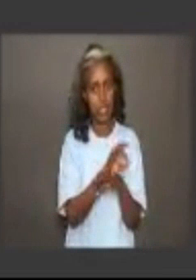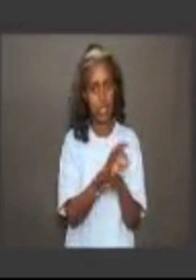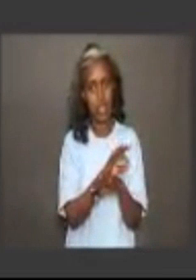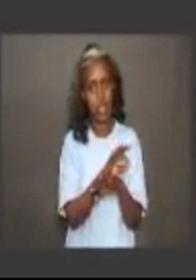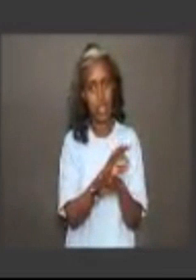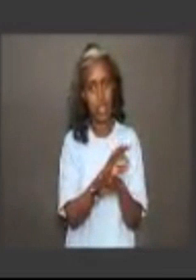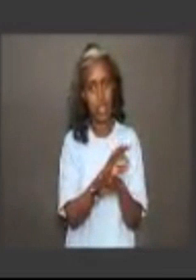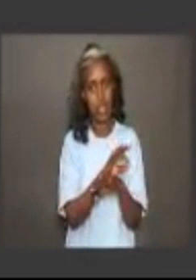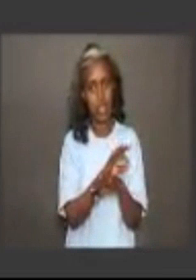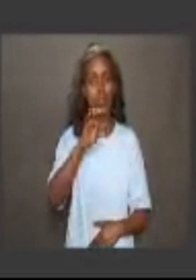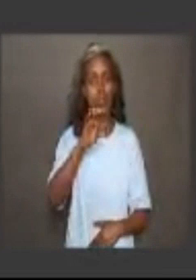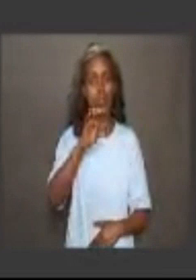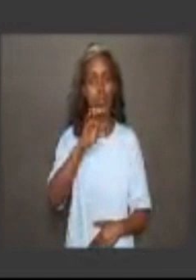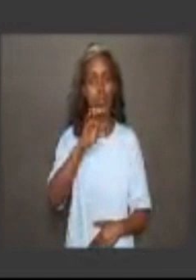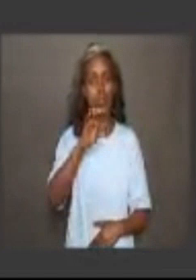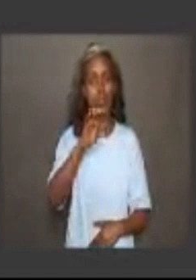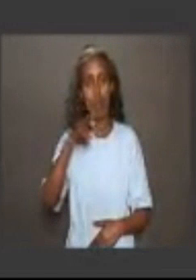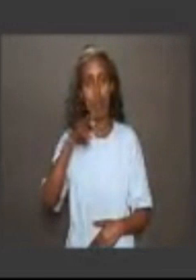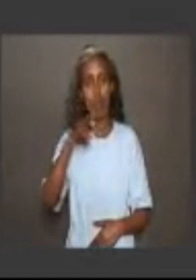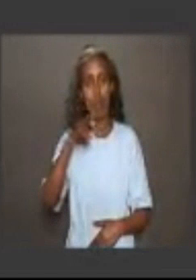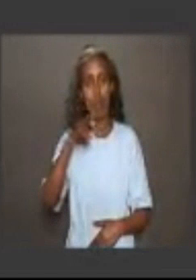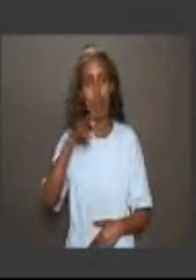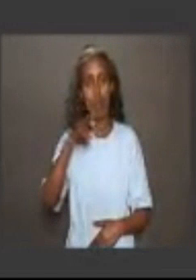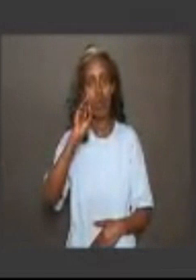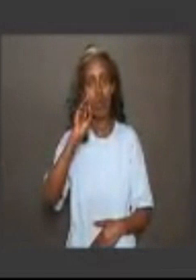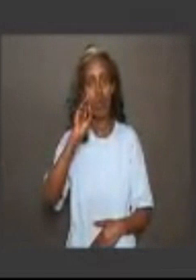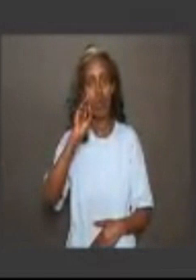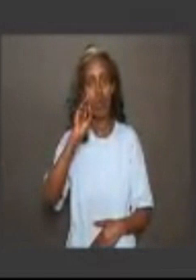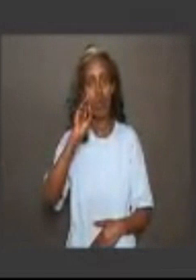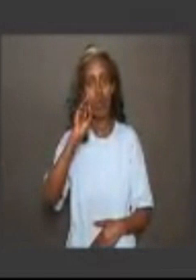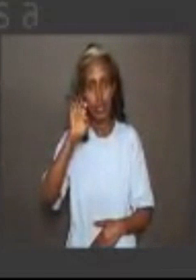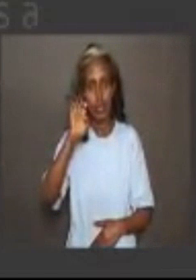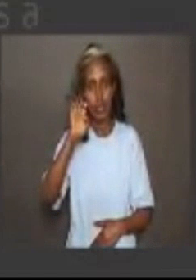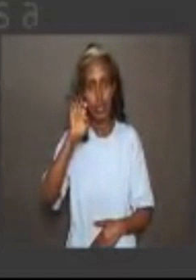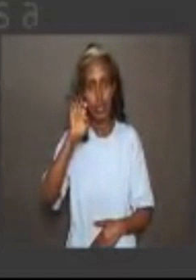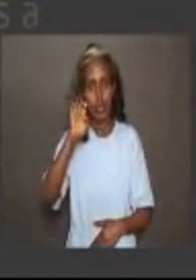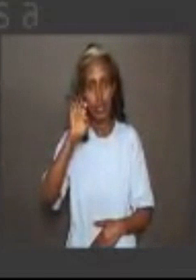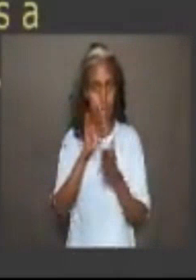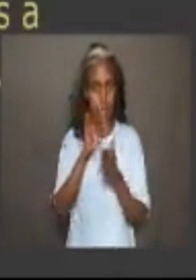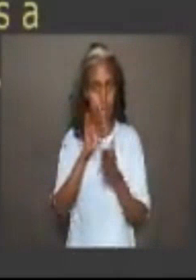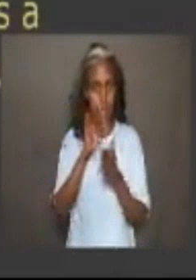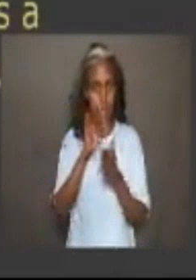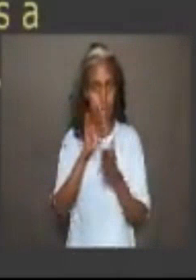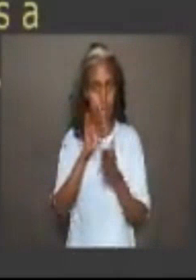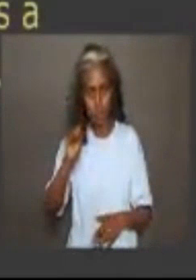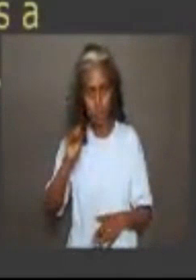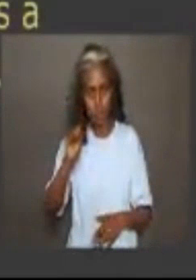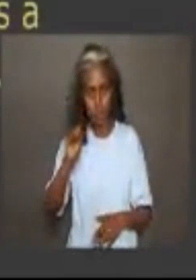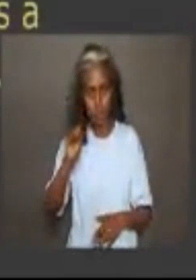composite number. For example, 1,